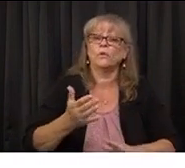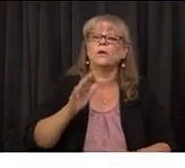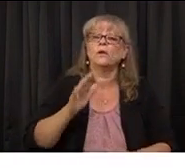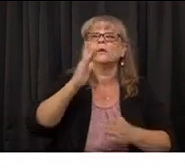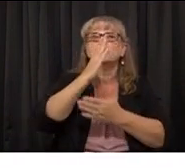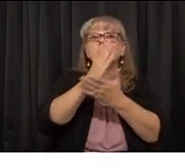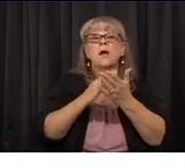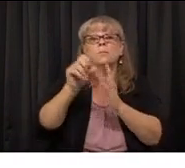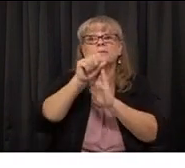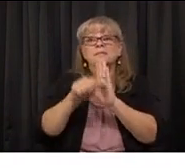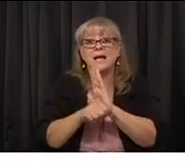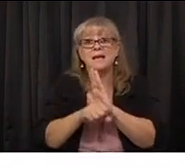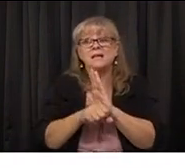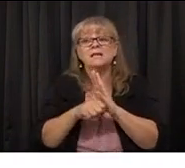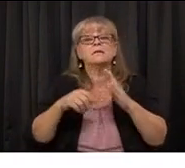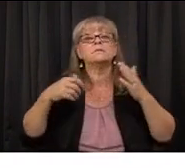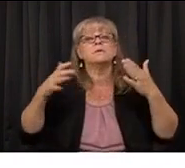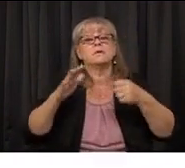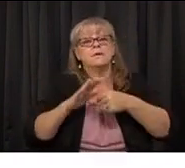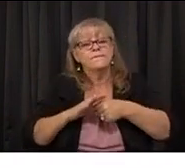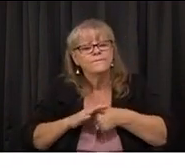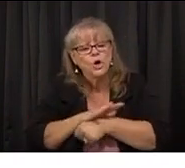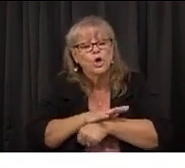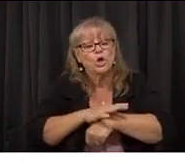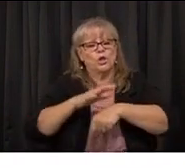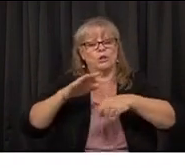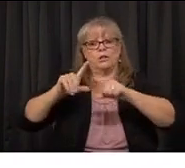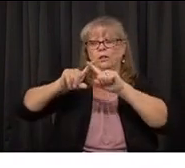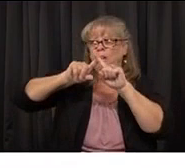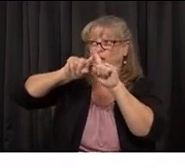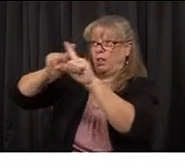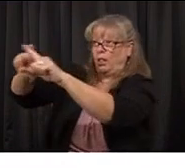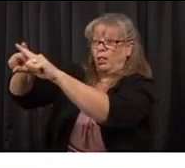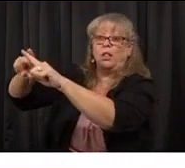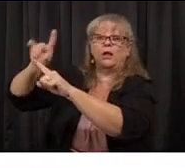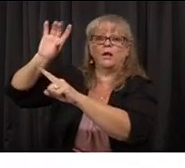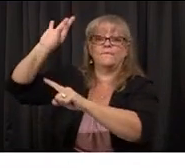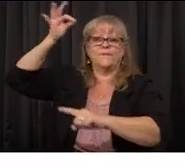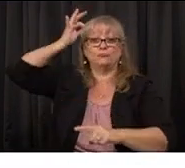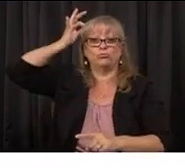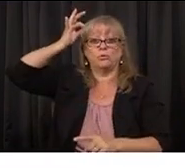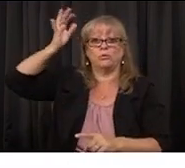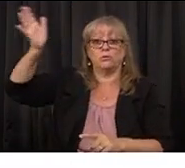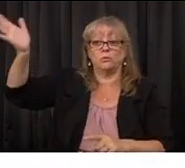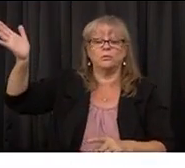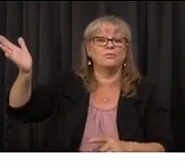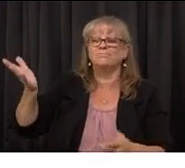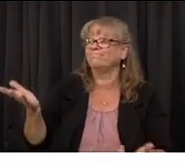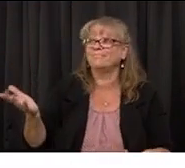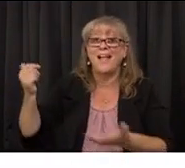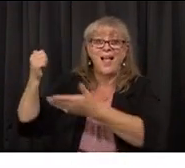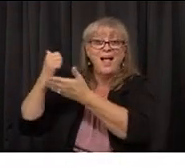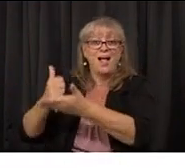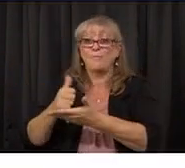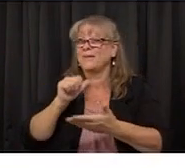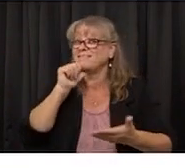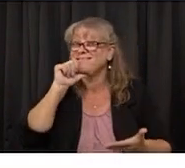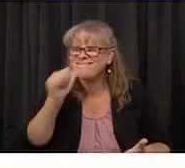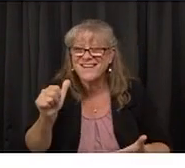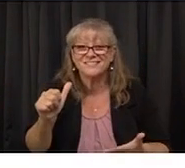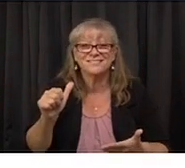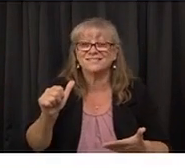our own federal government or might rely wholly on the national lab testing partners. That